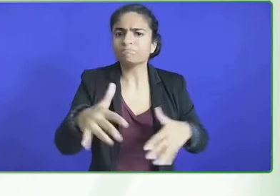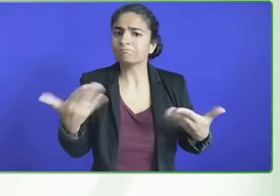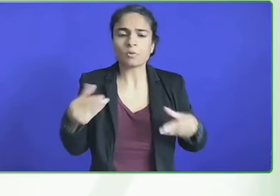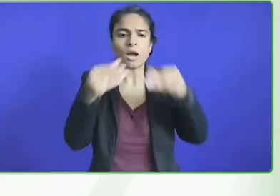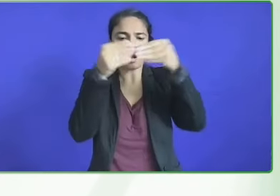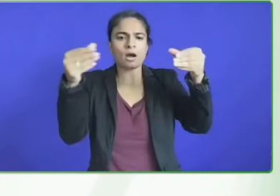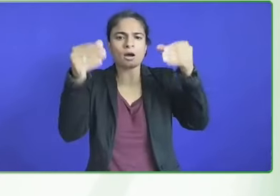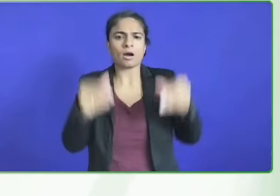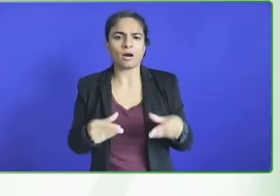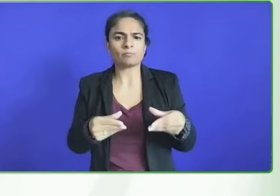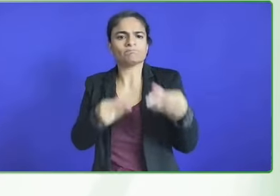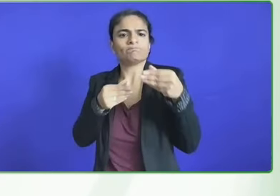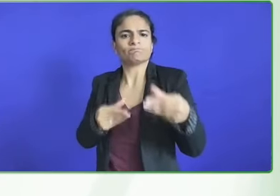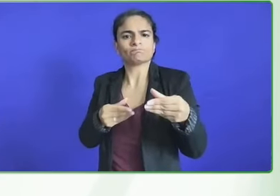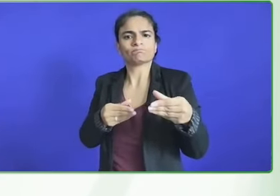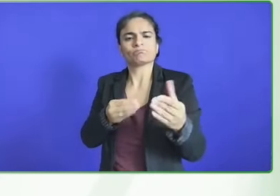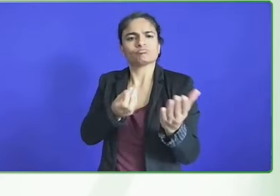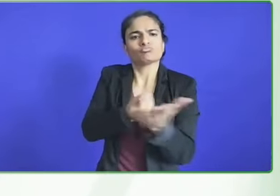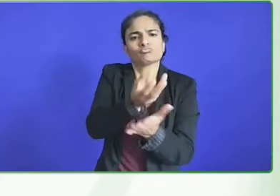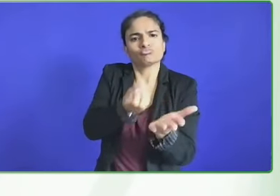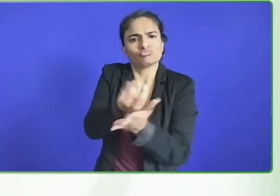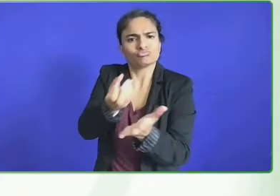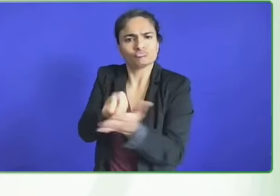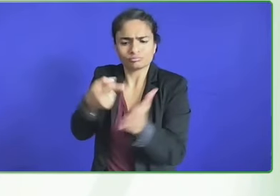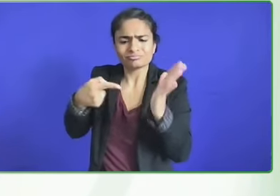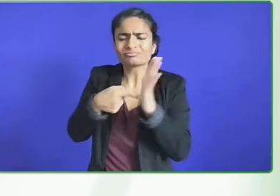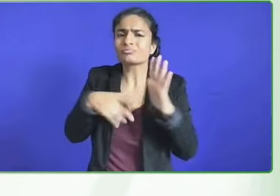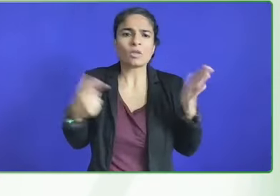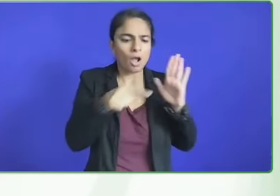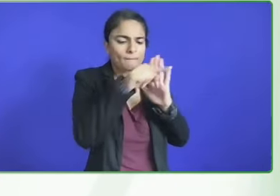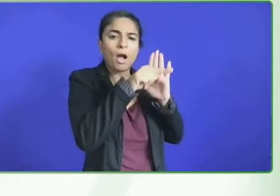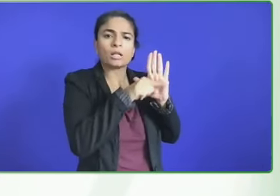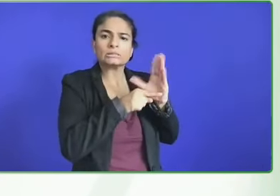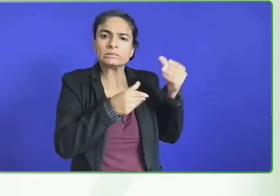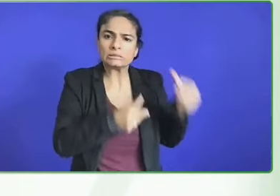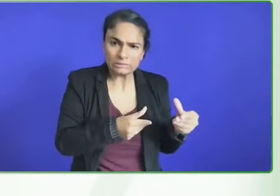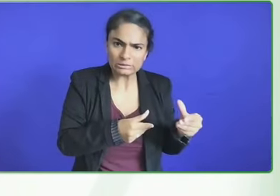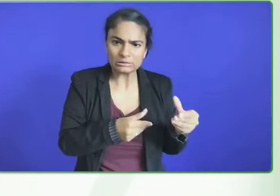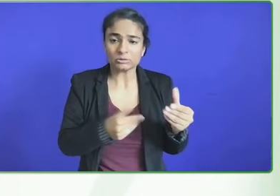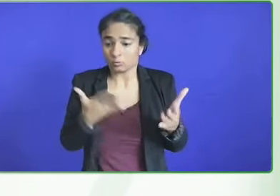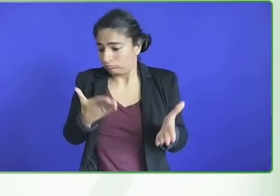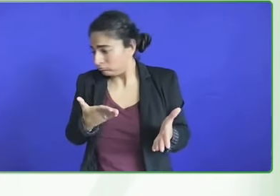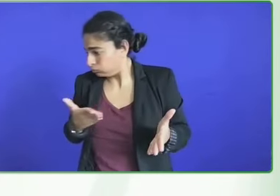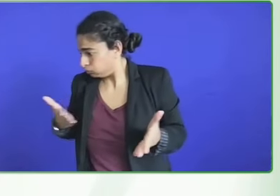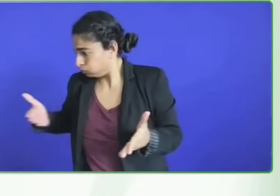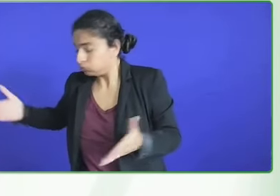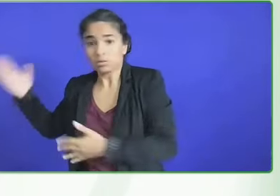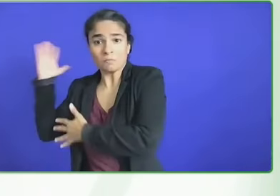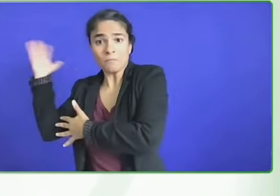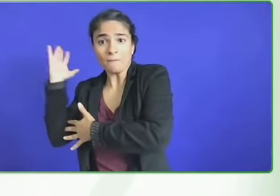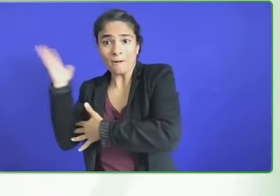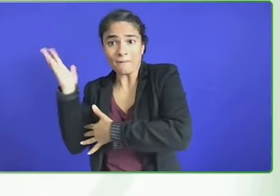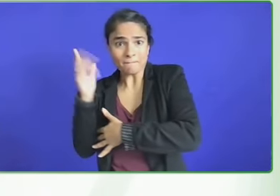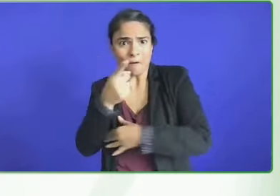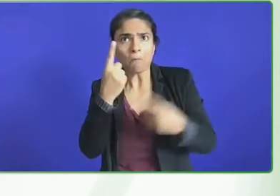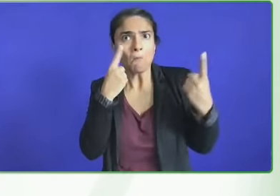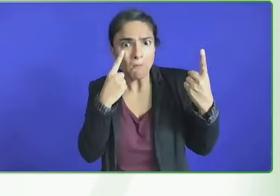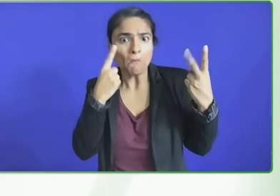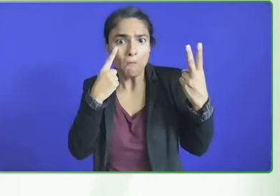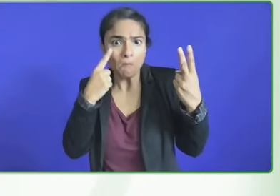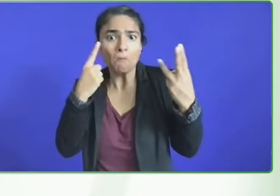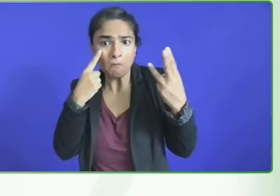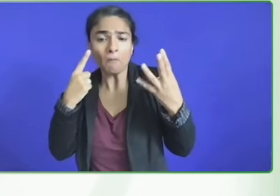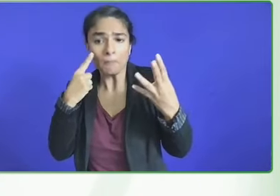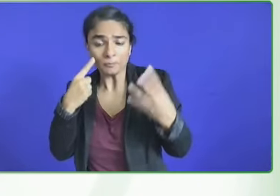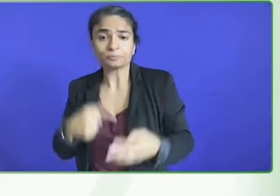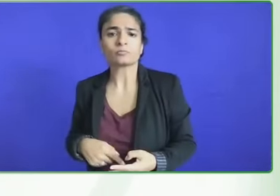is taking a chairwomanship on this, and we will also take this to the Conference of State Parties, hopefully with your support, and we